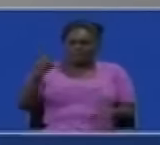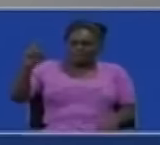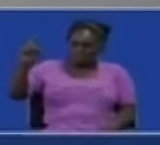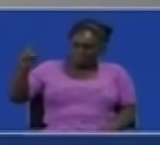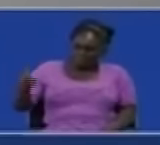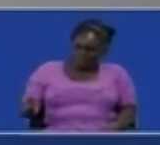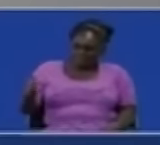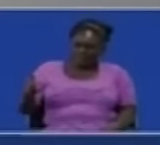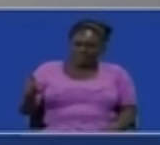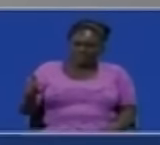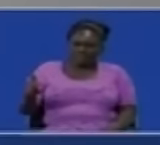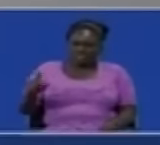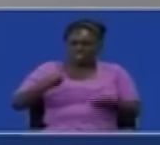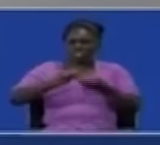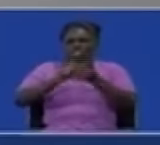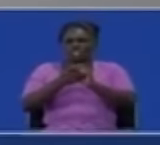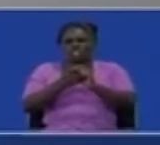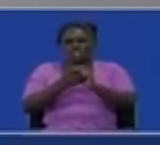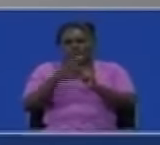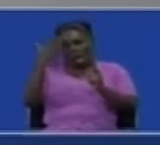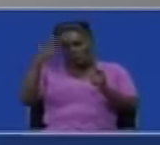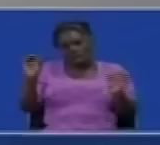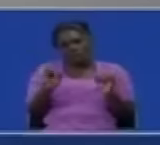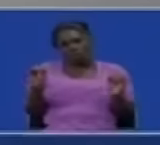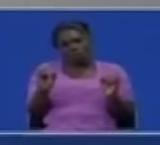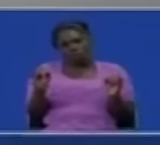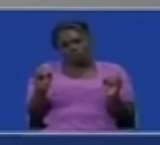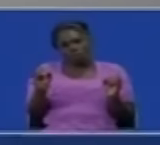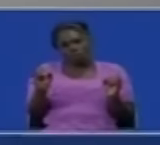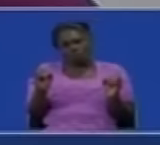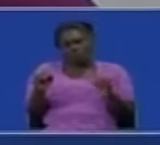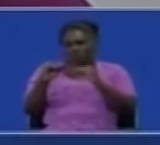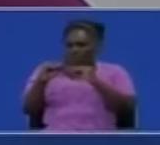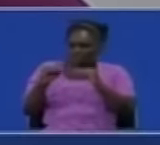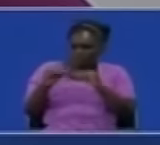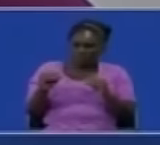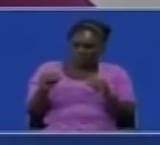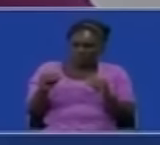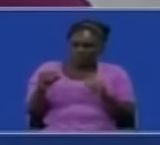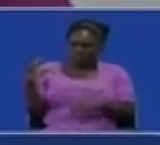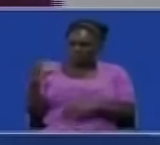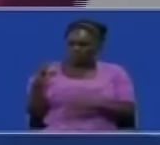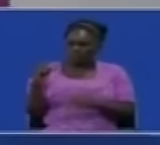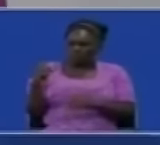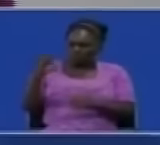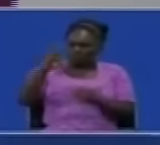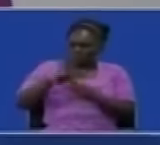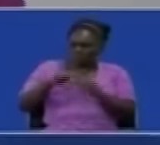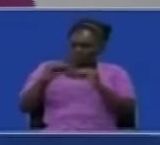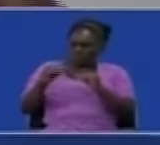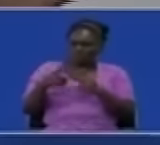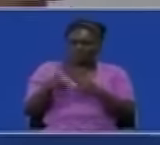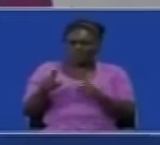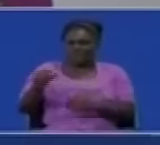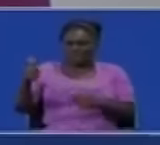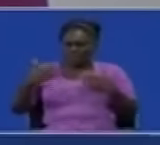must transcend this. I don't know how it's going to be done. Because the voter education is about to begin. Exactly. Yet everybody is already